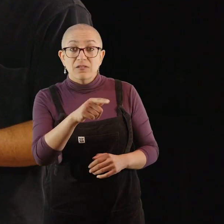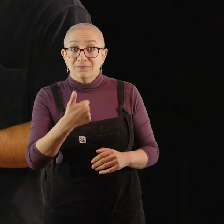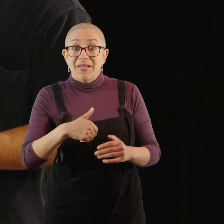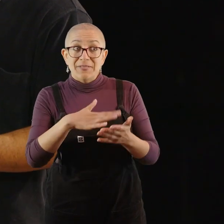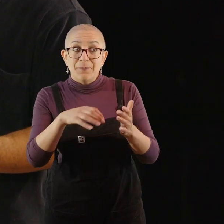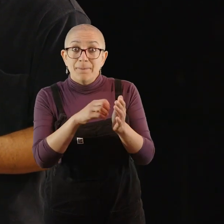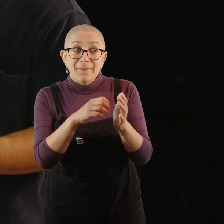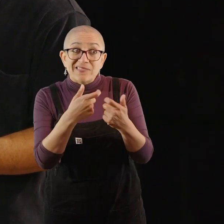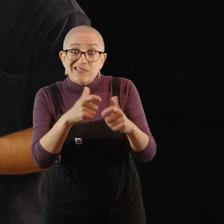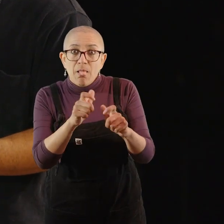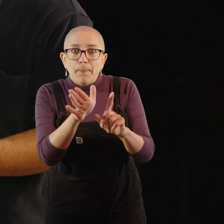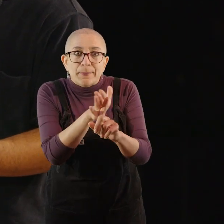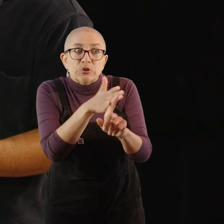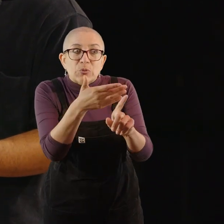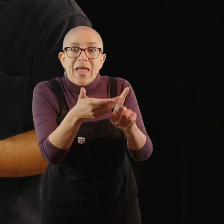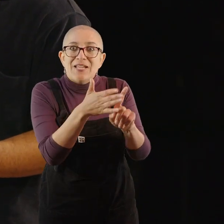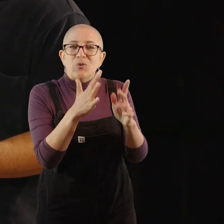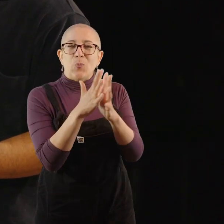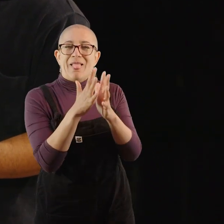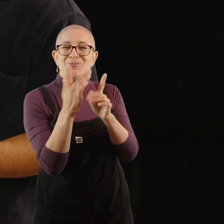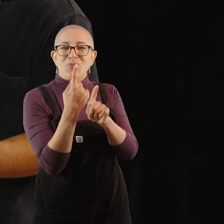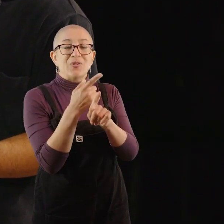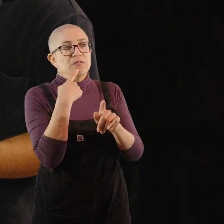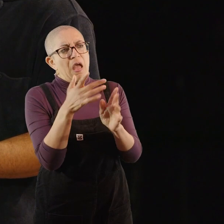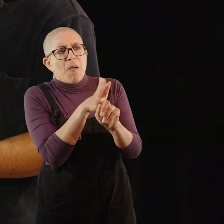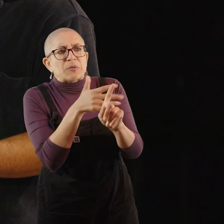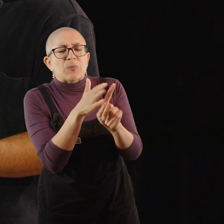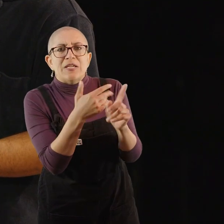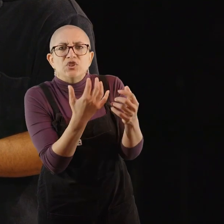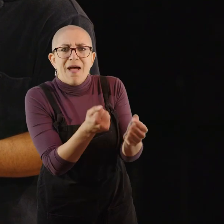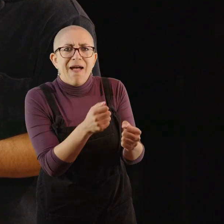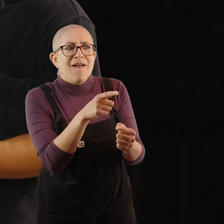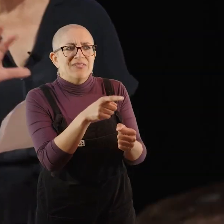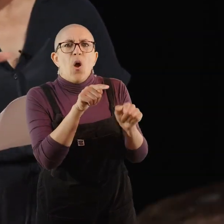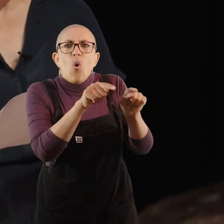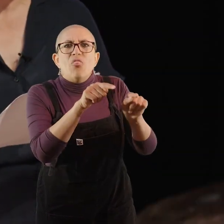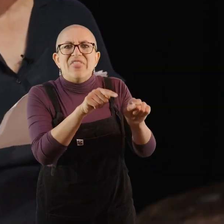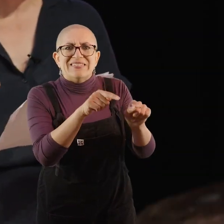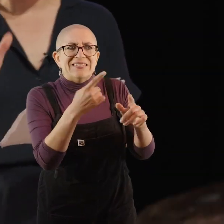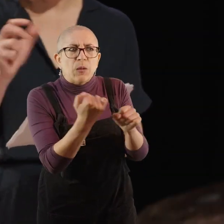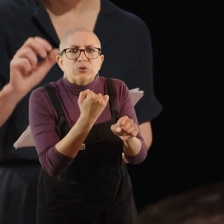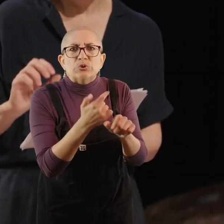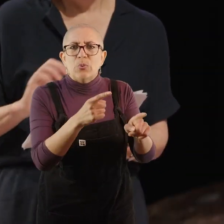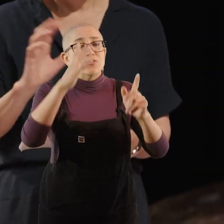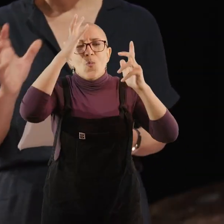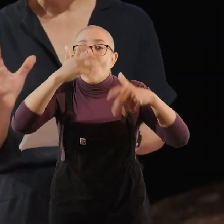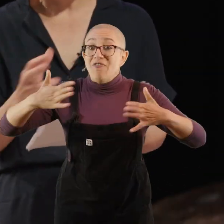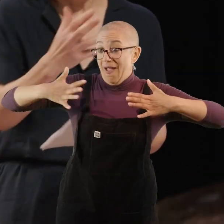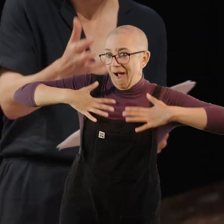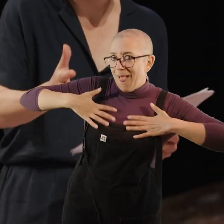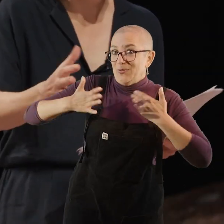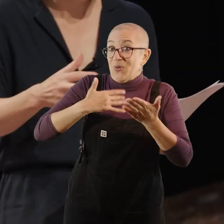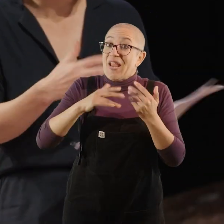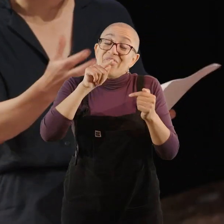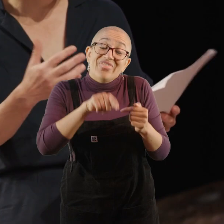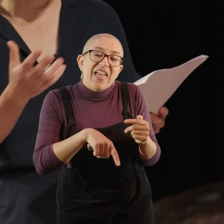does. do. So she then has a whole other speech, you know, oh, this is how we'll do it, don't worry, I'll look after this bit. It'll